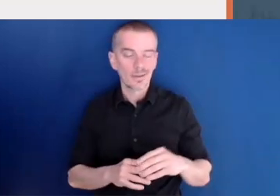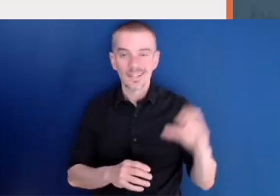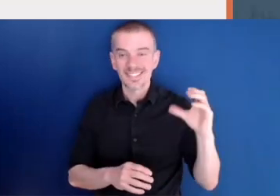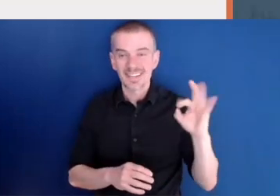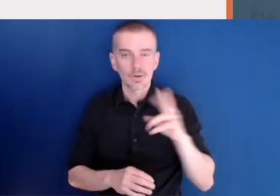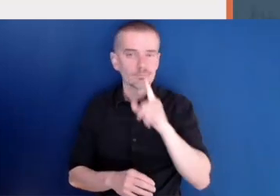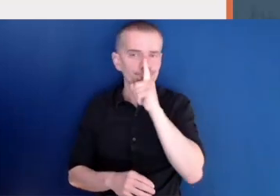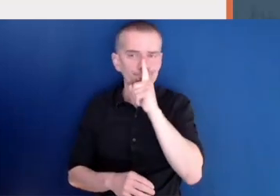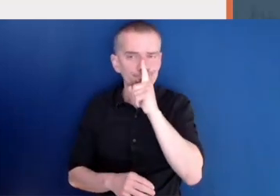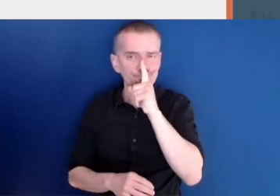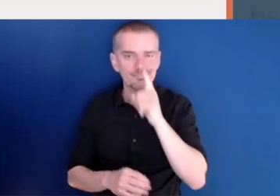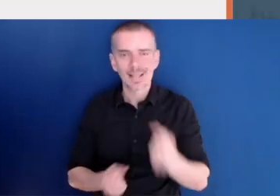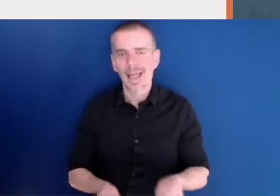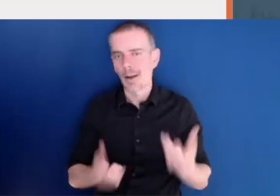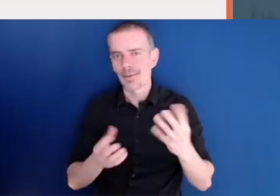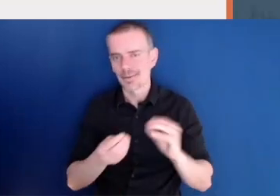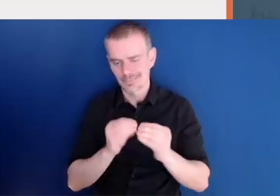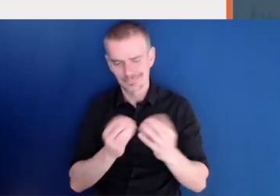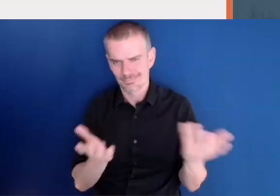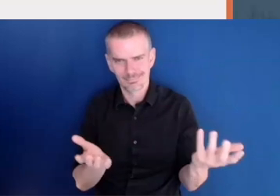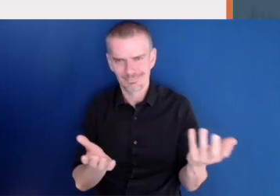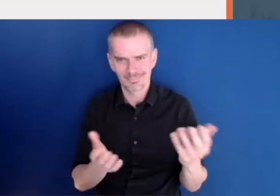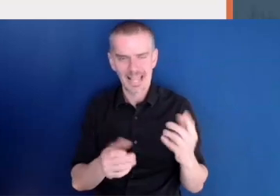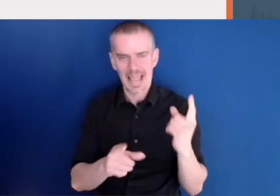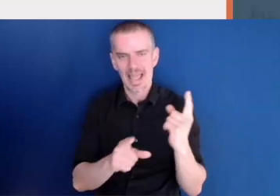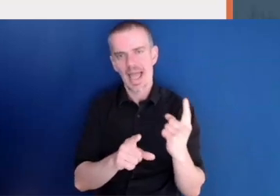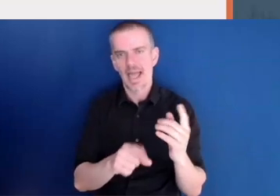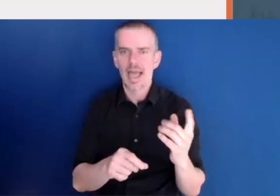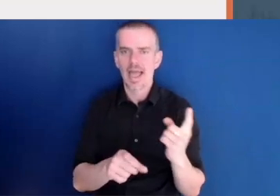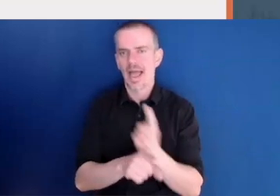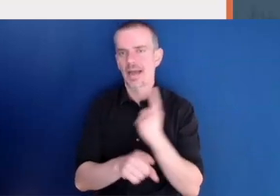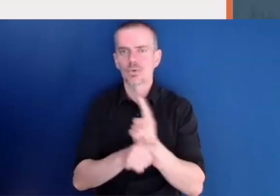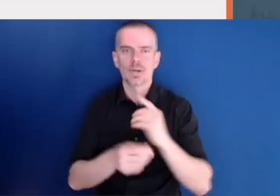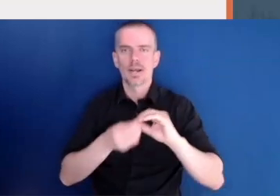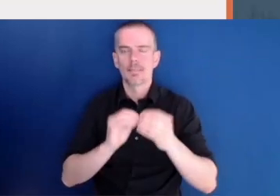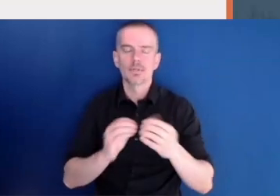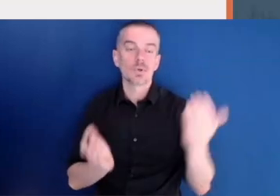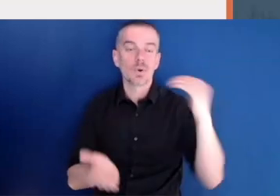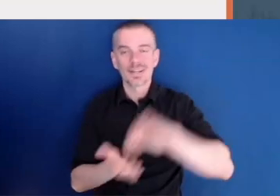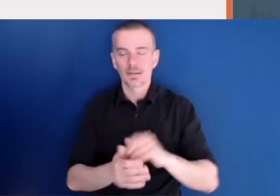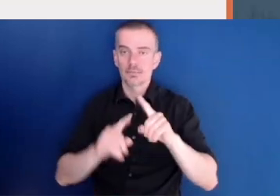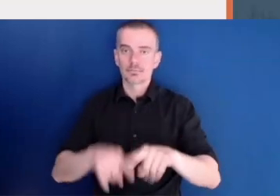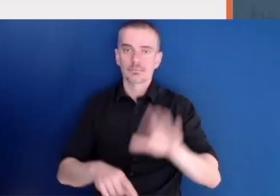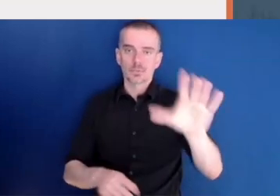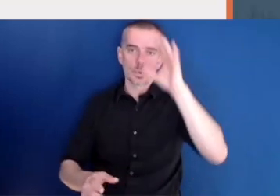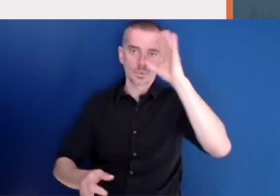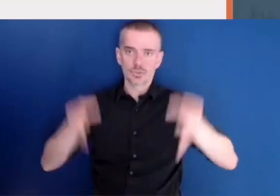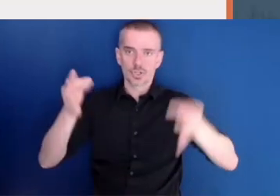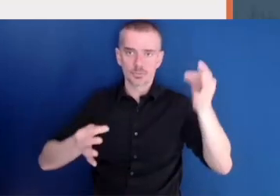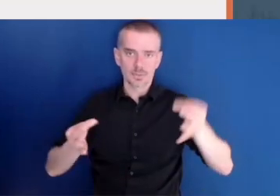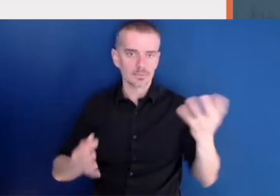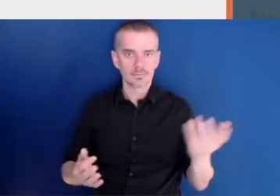no quantification of adequate number of vendors. And so really it's, again, use your judgment to determine what constitutes